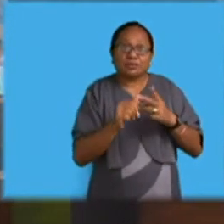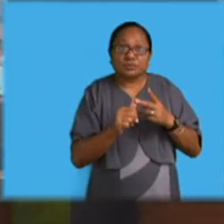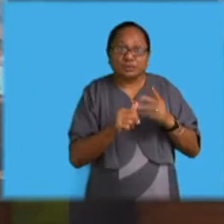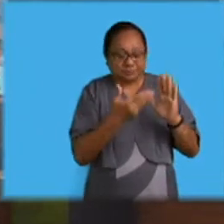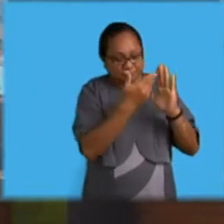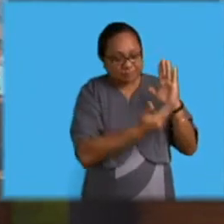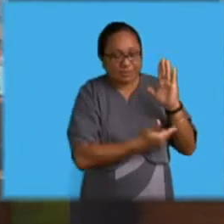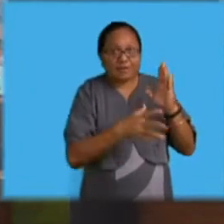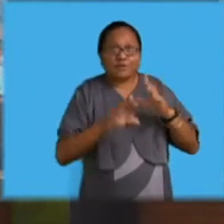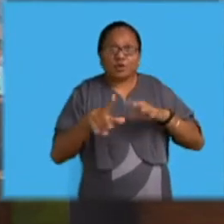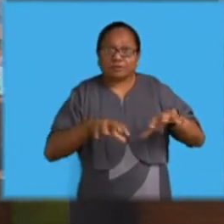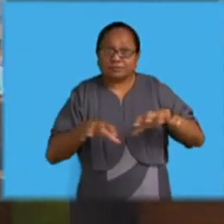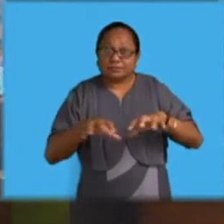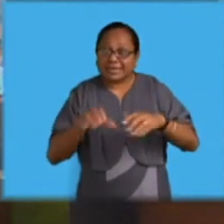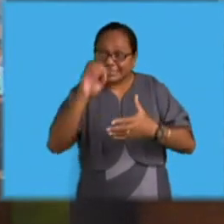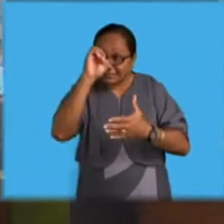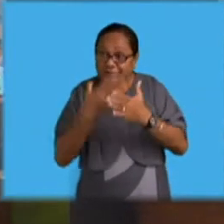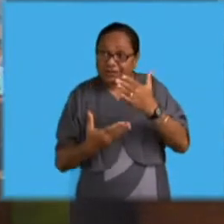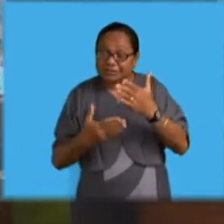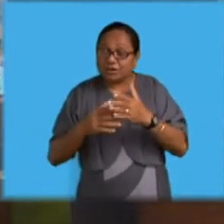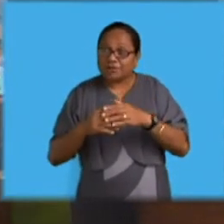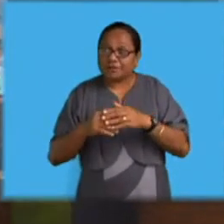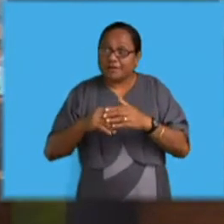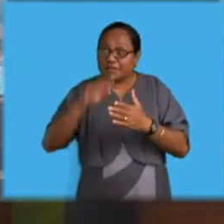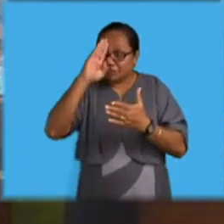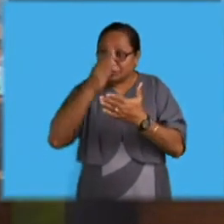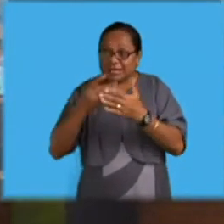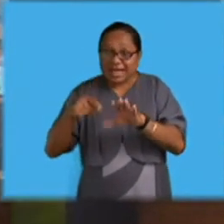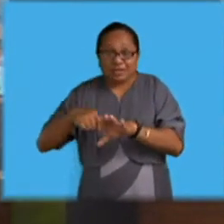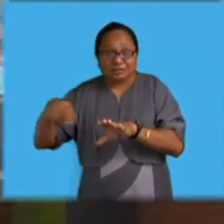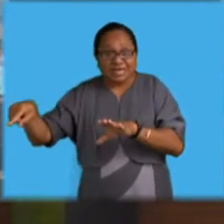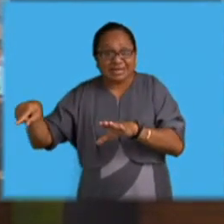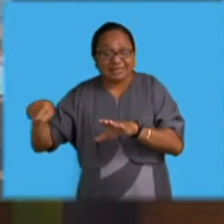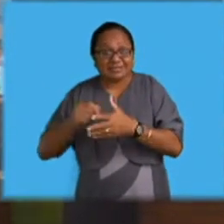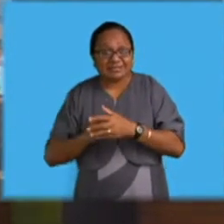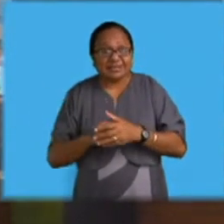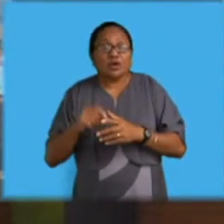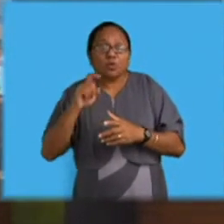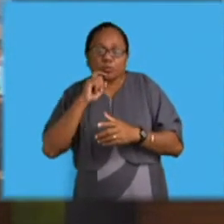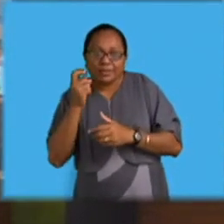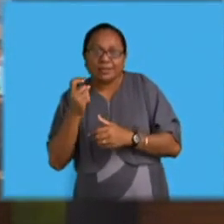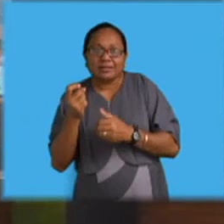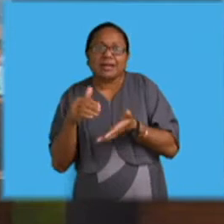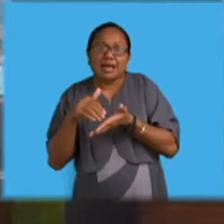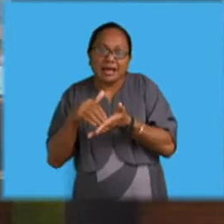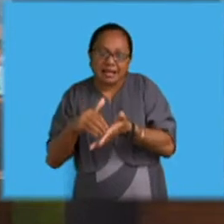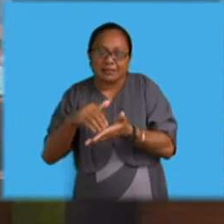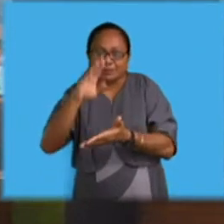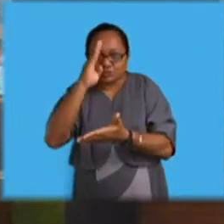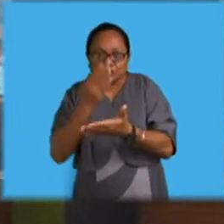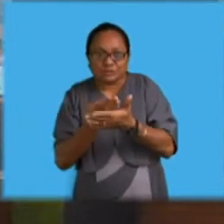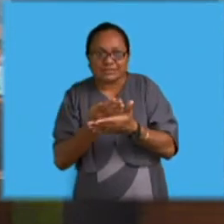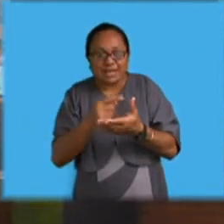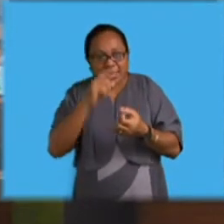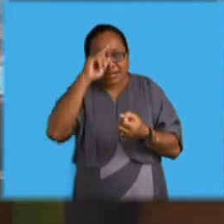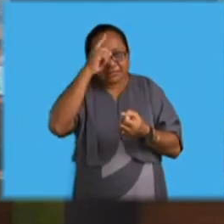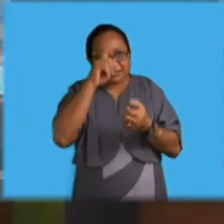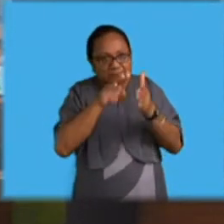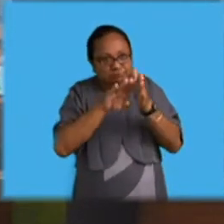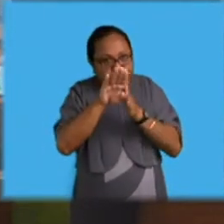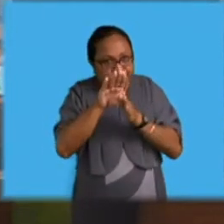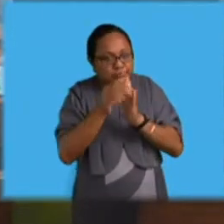activities. That experience of students outside the school premises contribute to the development of their understanding, skills, and